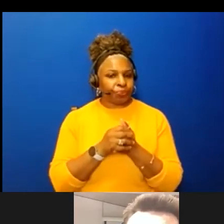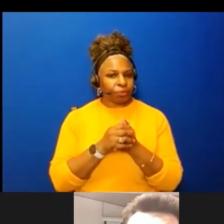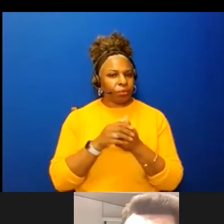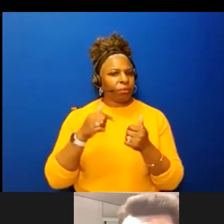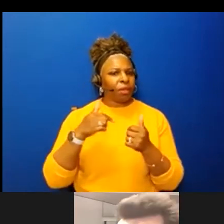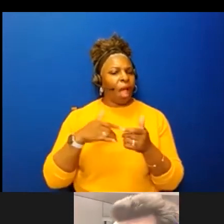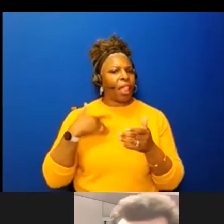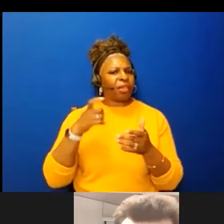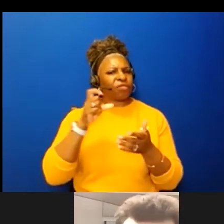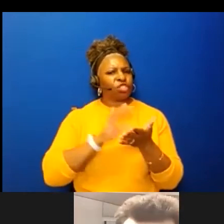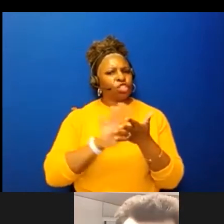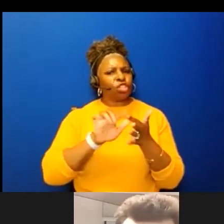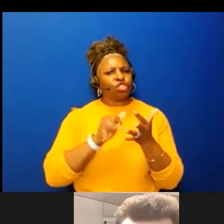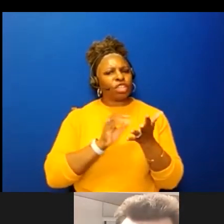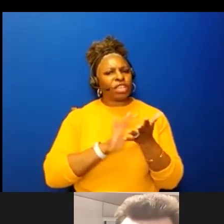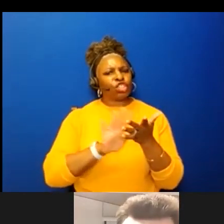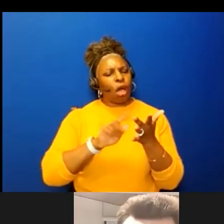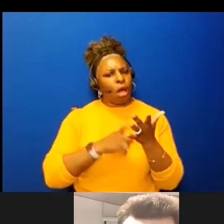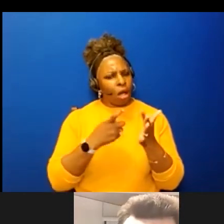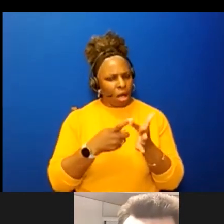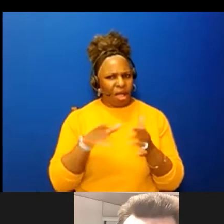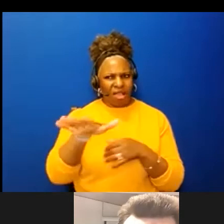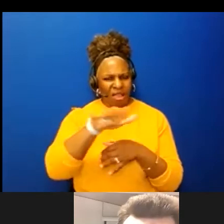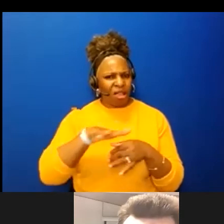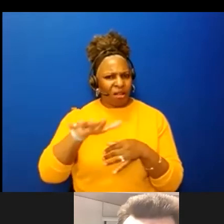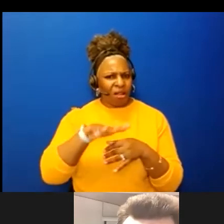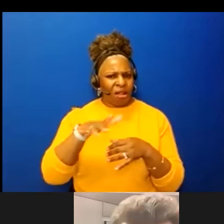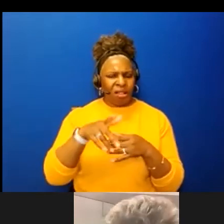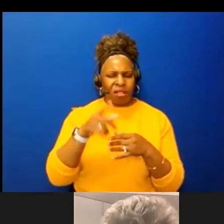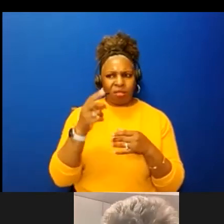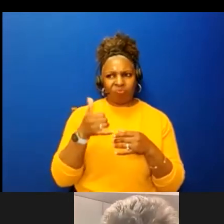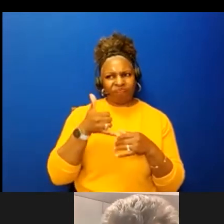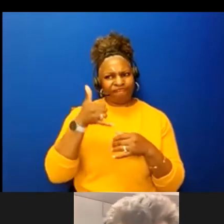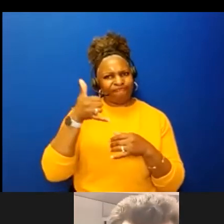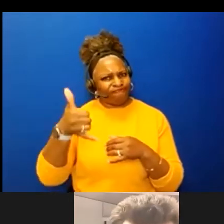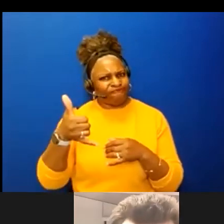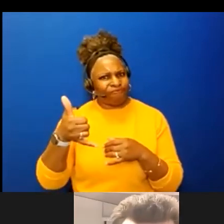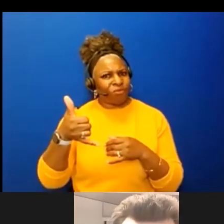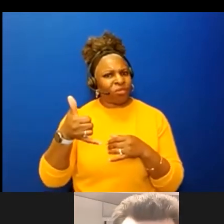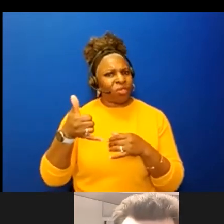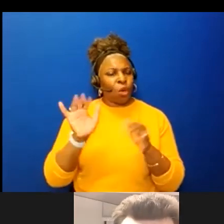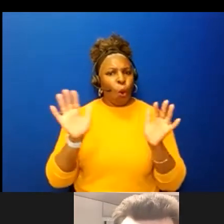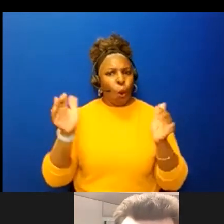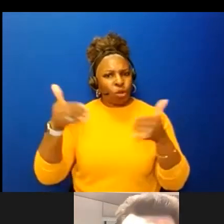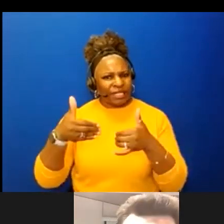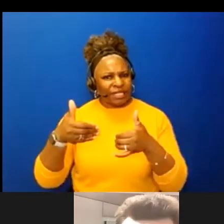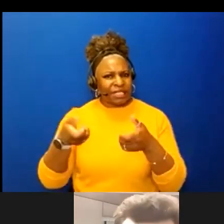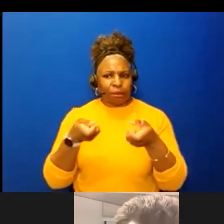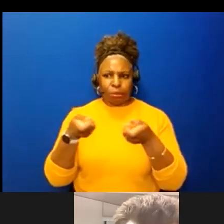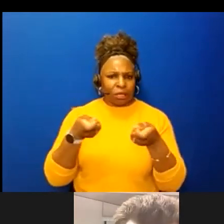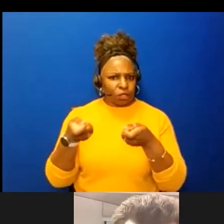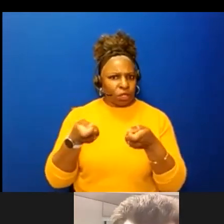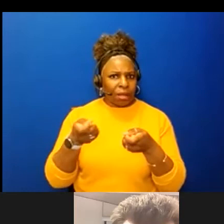and I just rung up my autistic coordinator once and I said, could I have the list of all of the